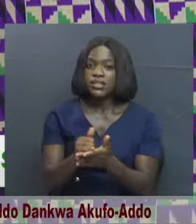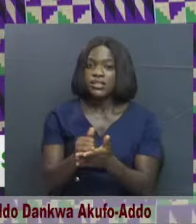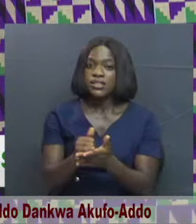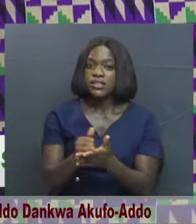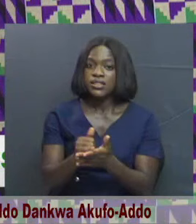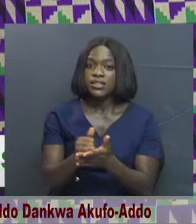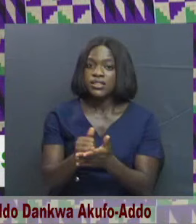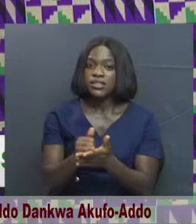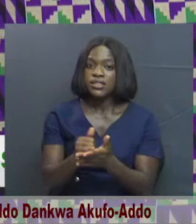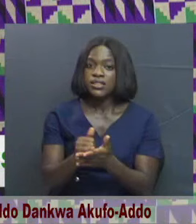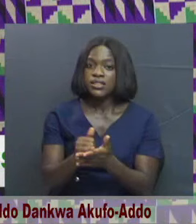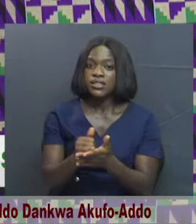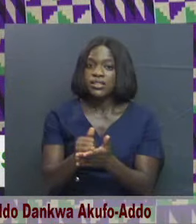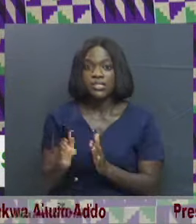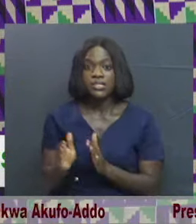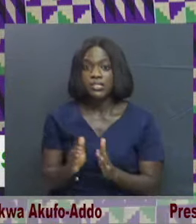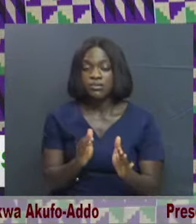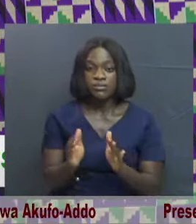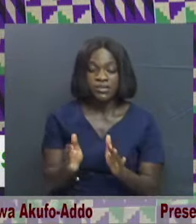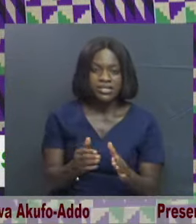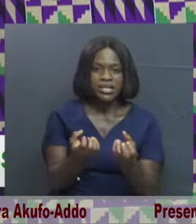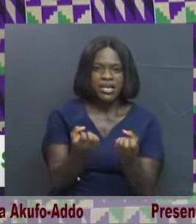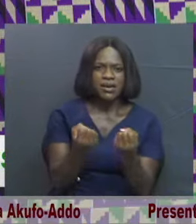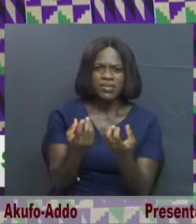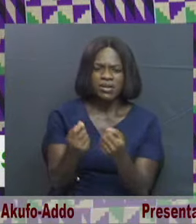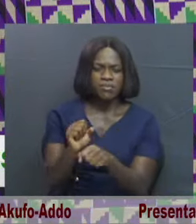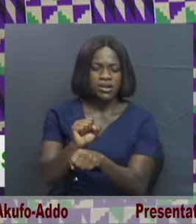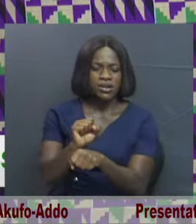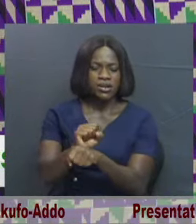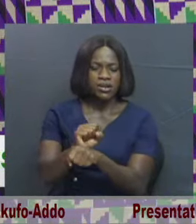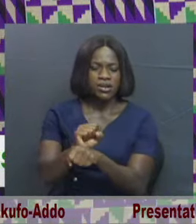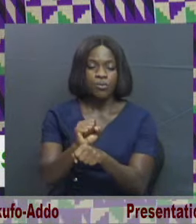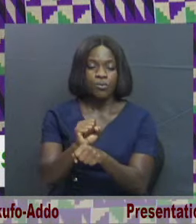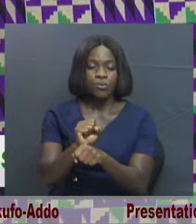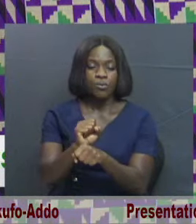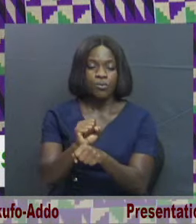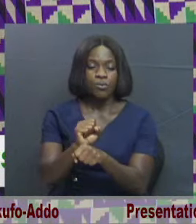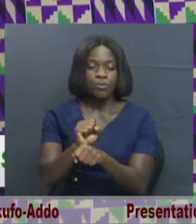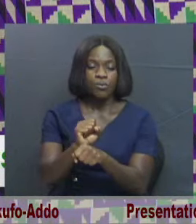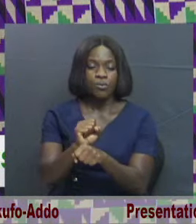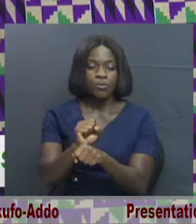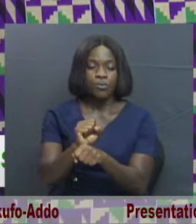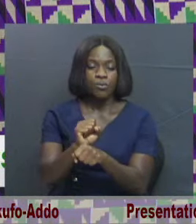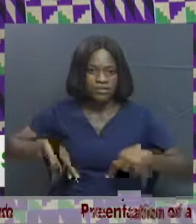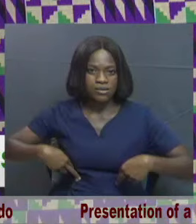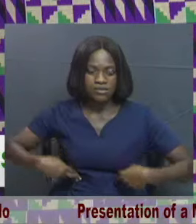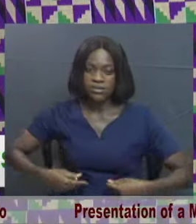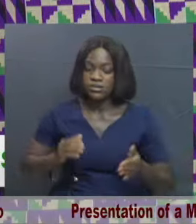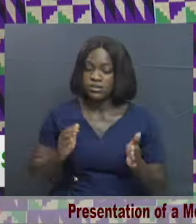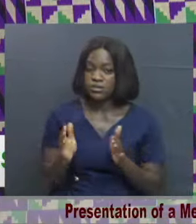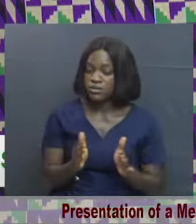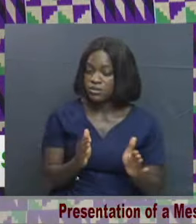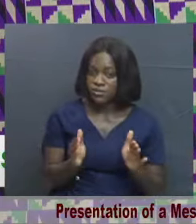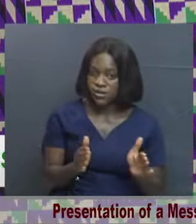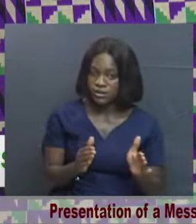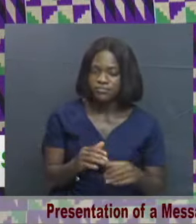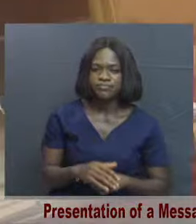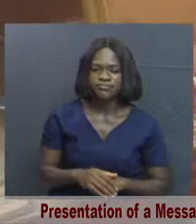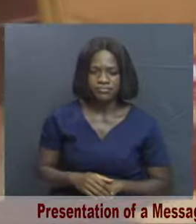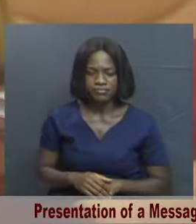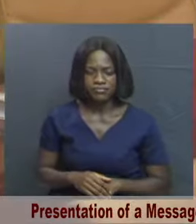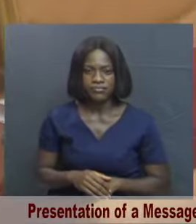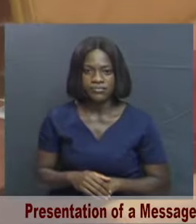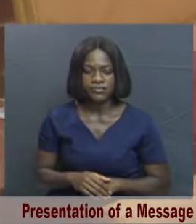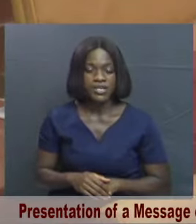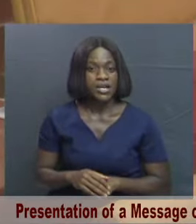schemes and unfortunately the majority of workers in the country do not have any pension scenes to that extent in May